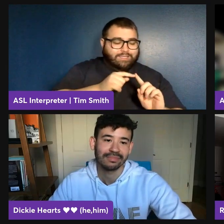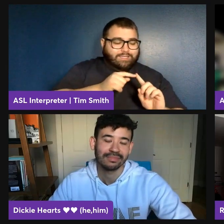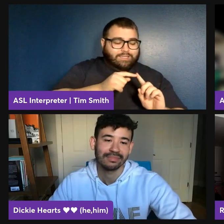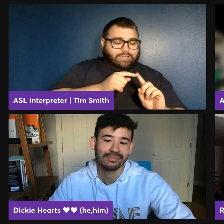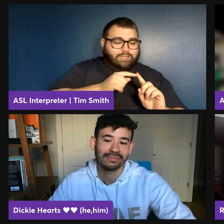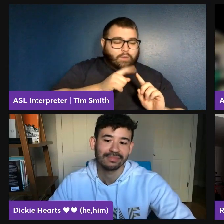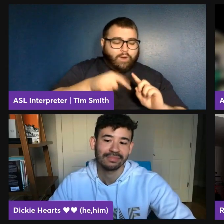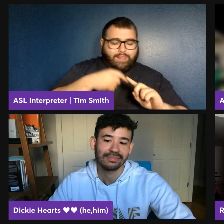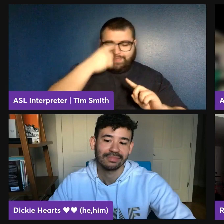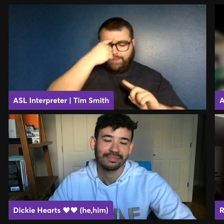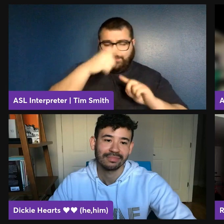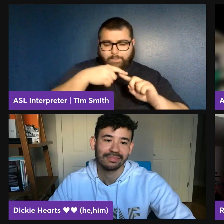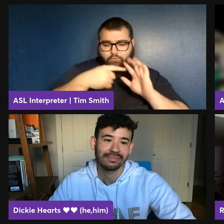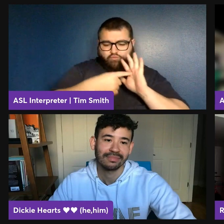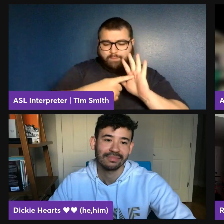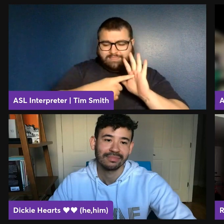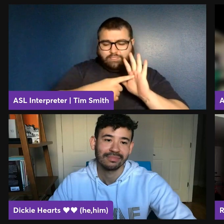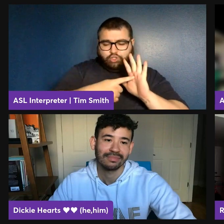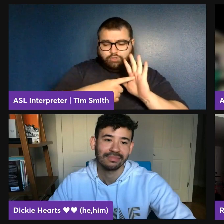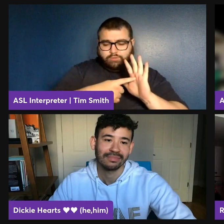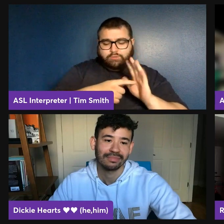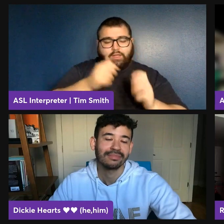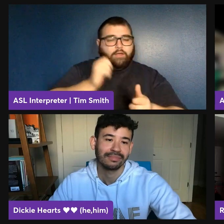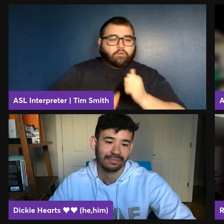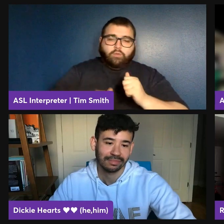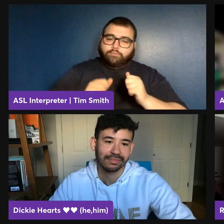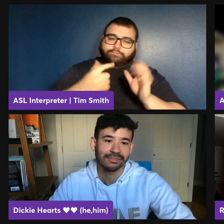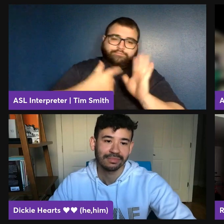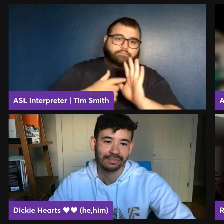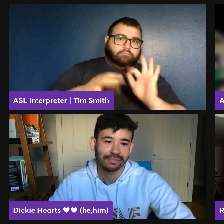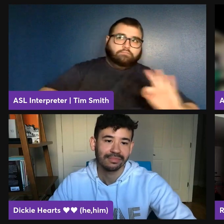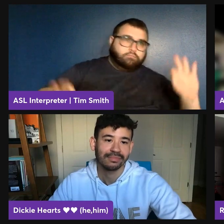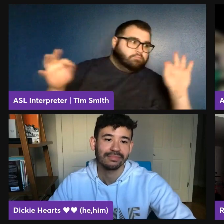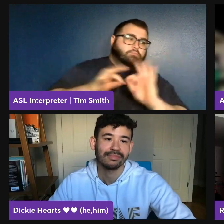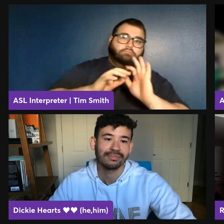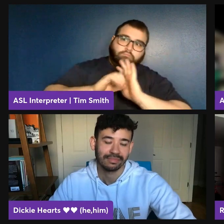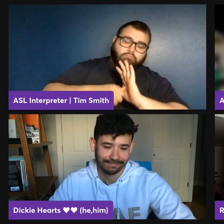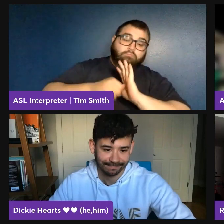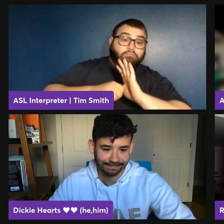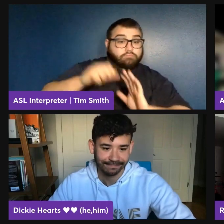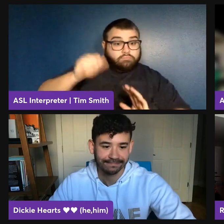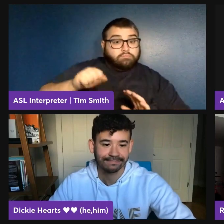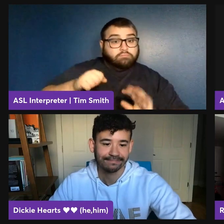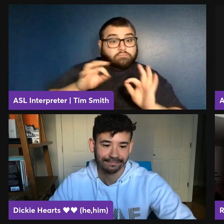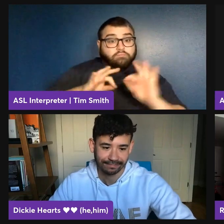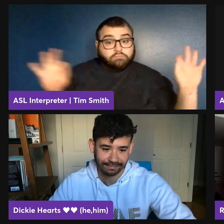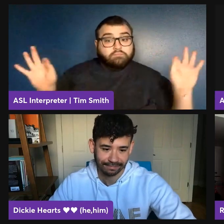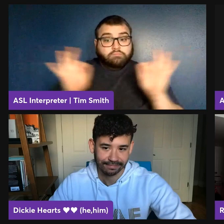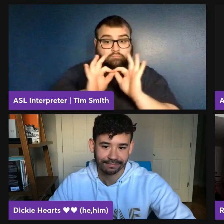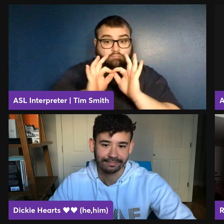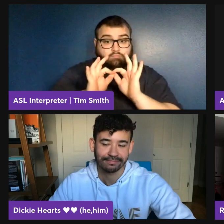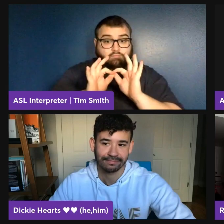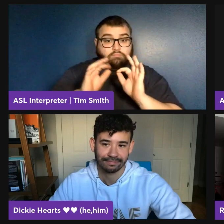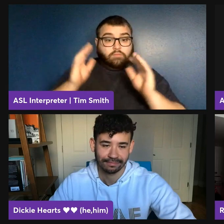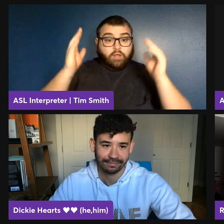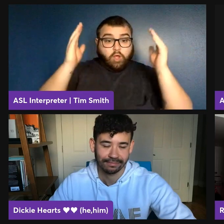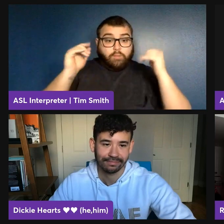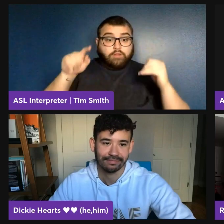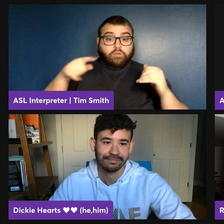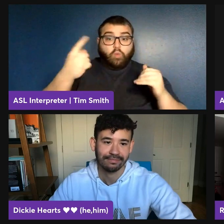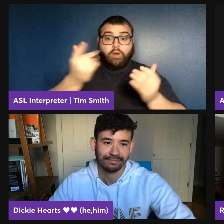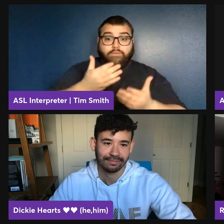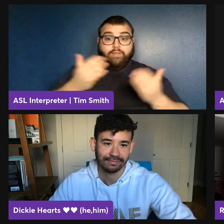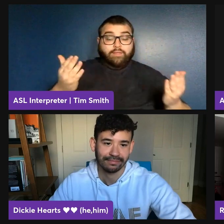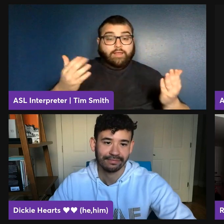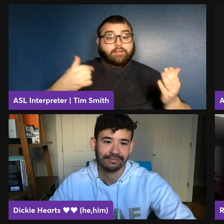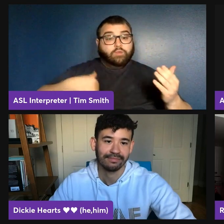about representation, because everybody talks about how important representation is, and that is important, and I hope that that is one of the things we're providing in,